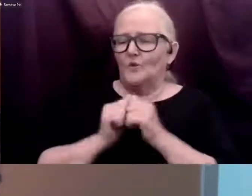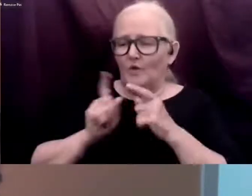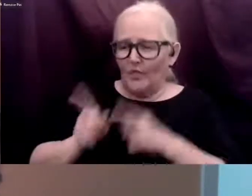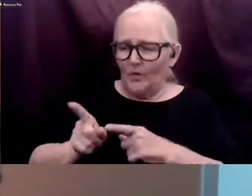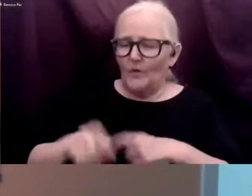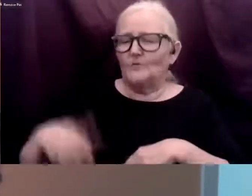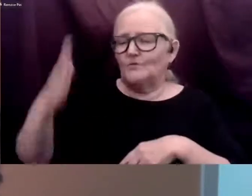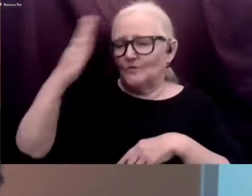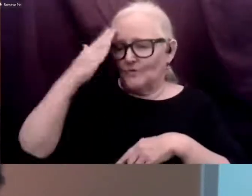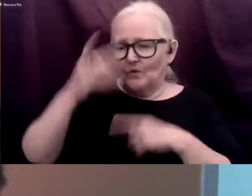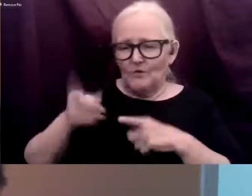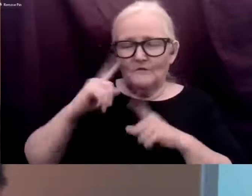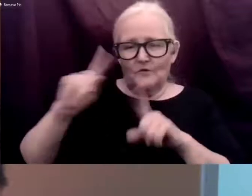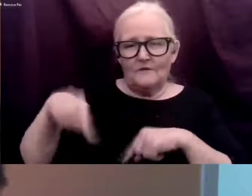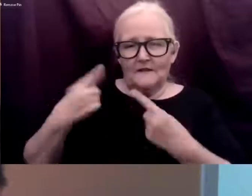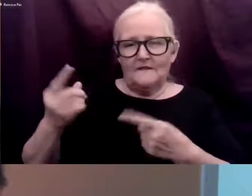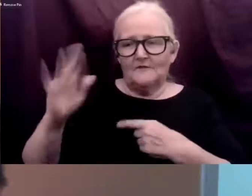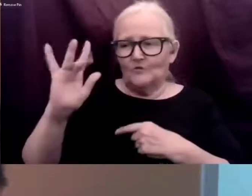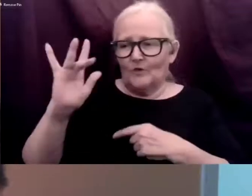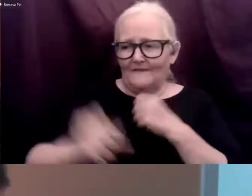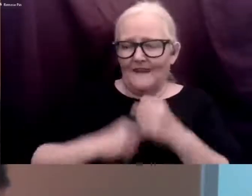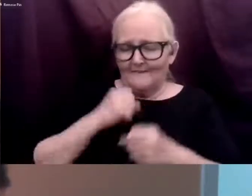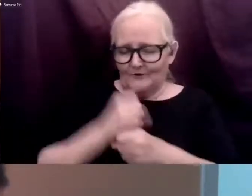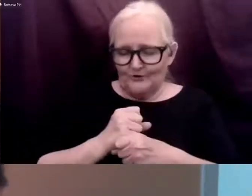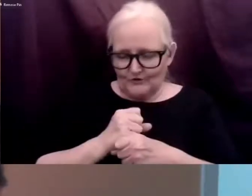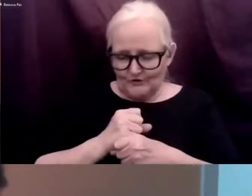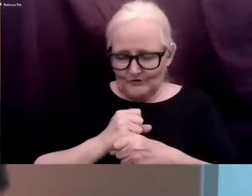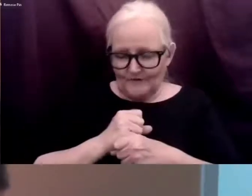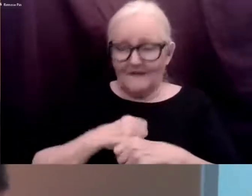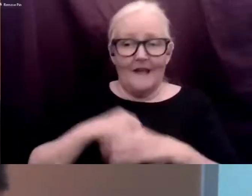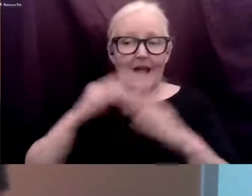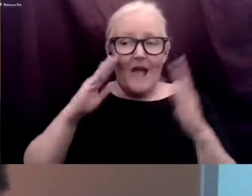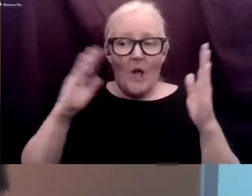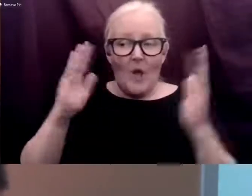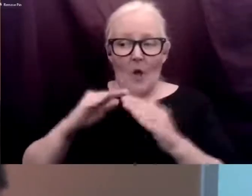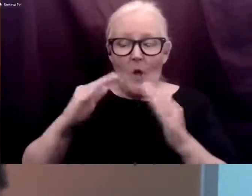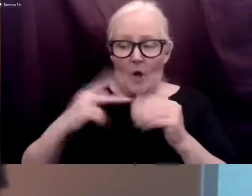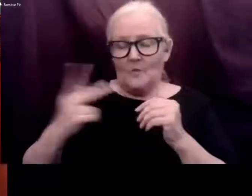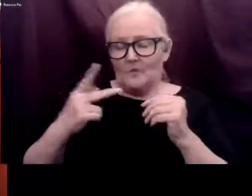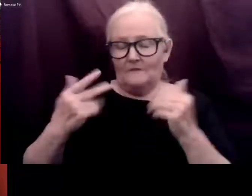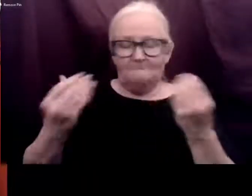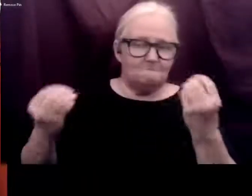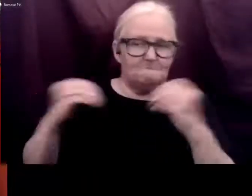years, and I hope we have many more years to go.